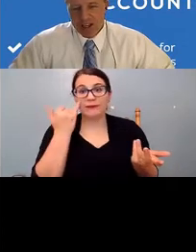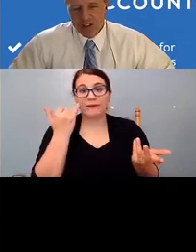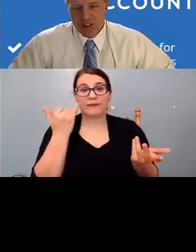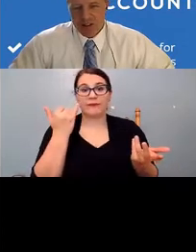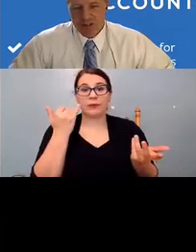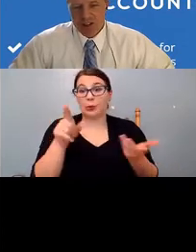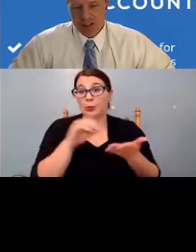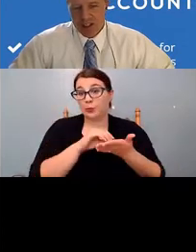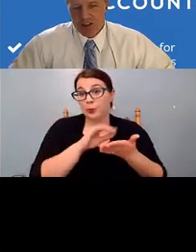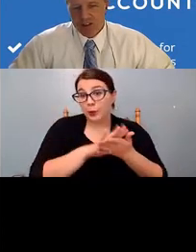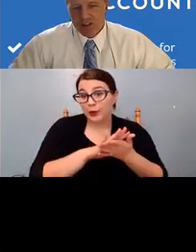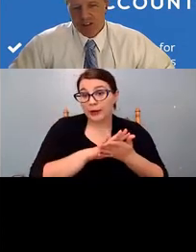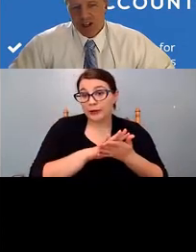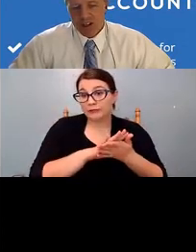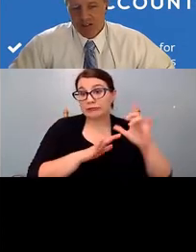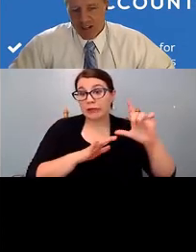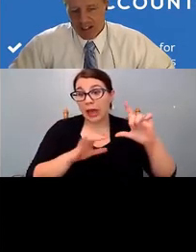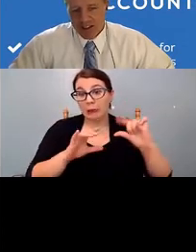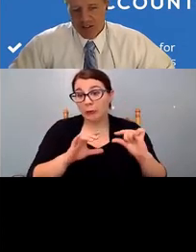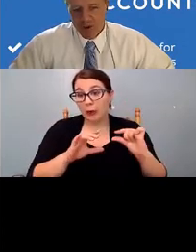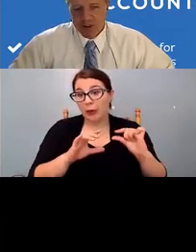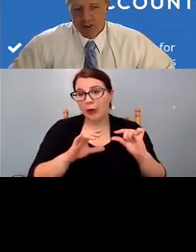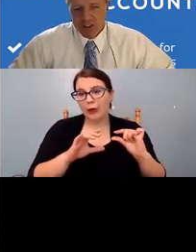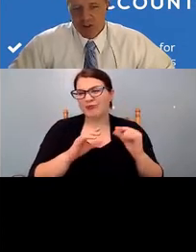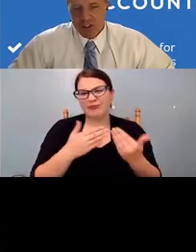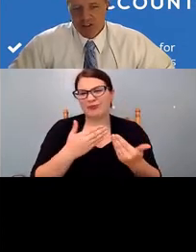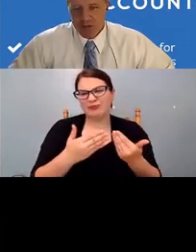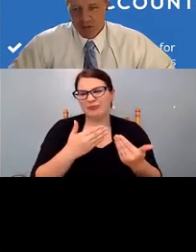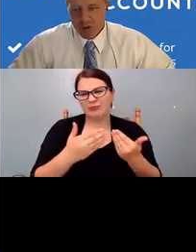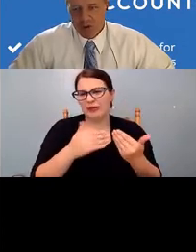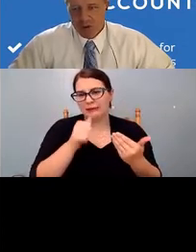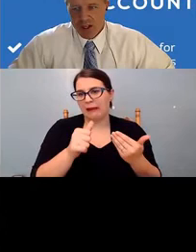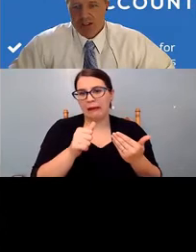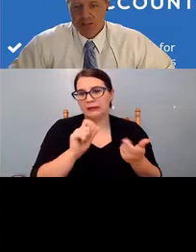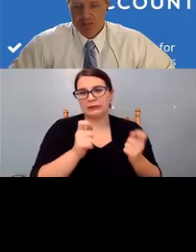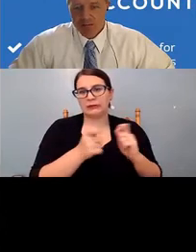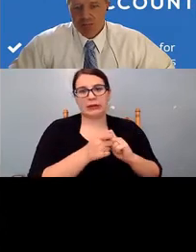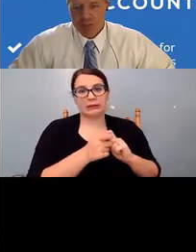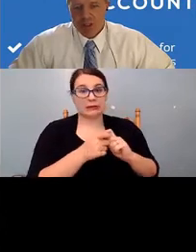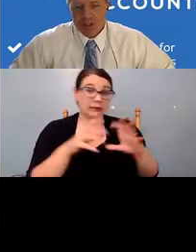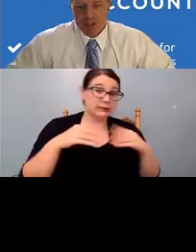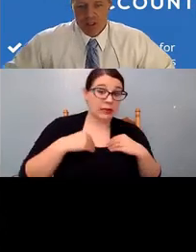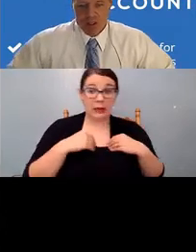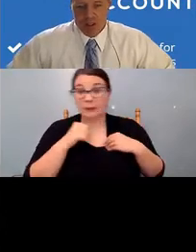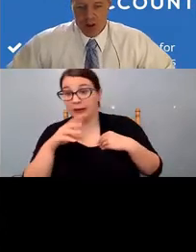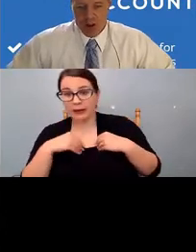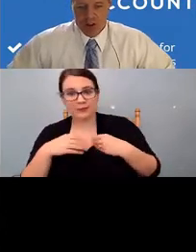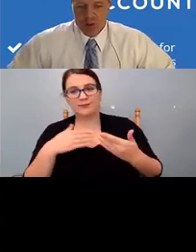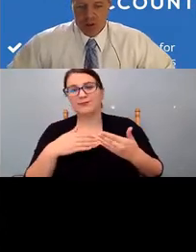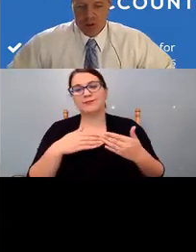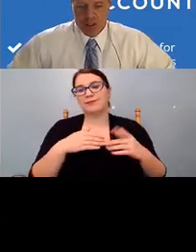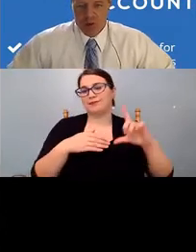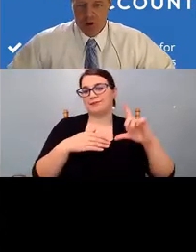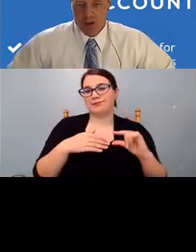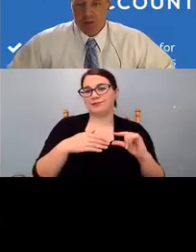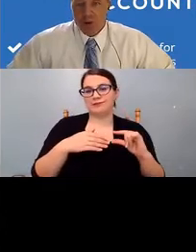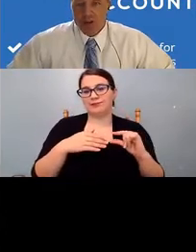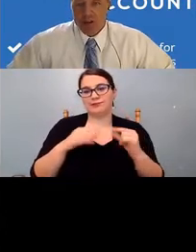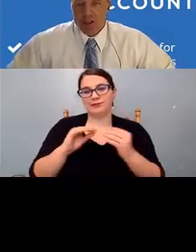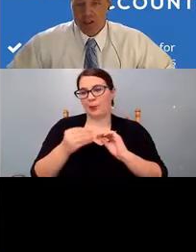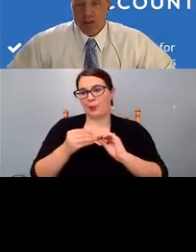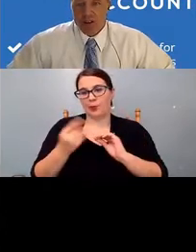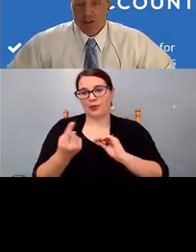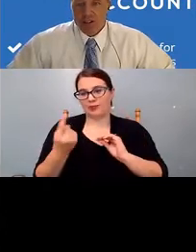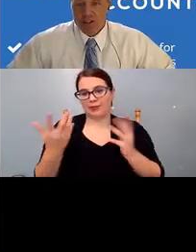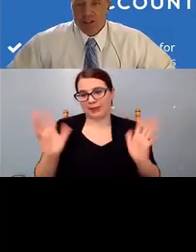the case of the letters does not affect whether it's going to be acceptable or not. Also, the one thing I wanted to point